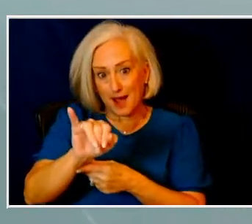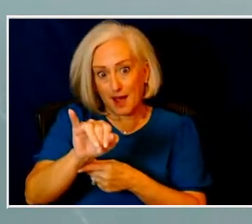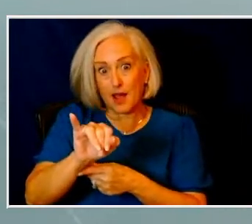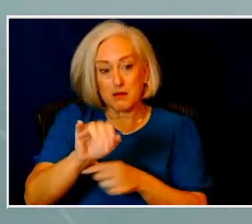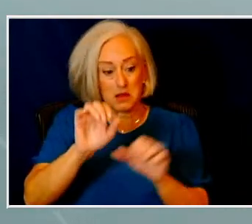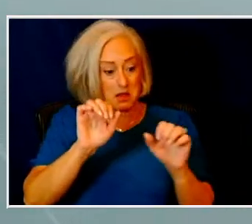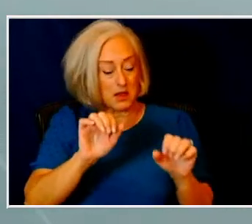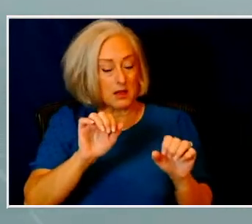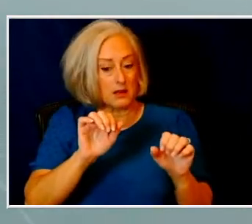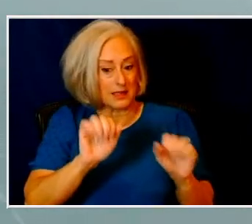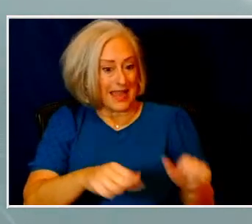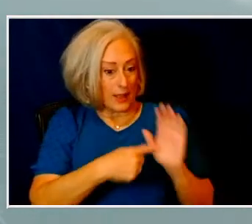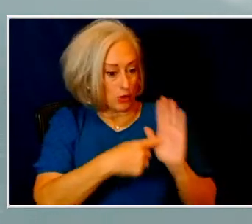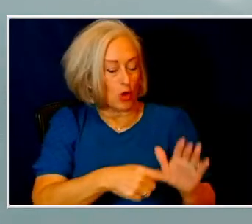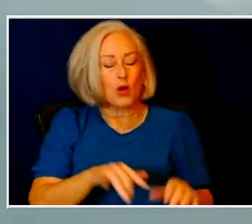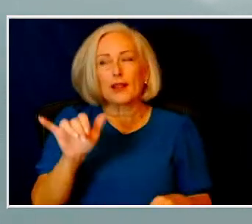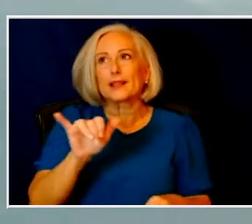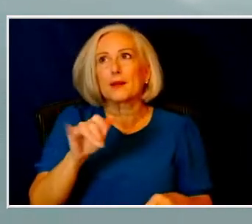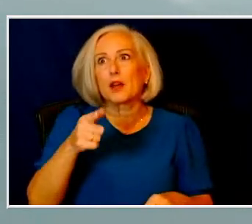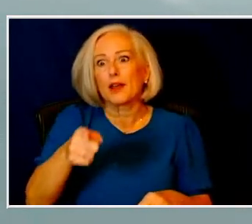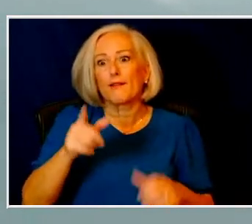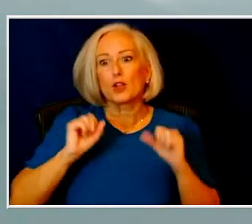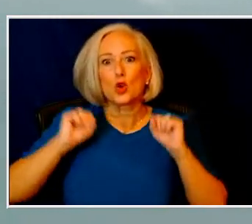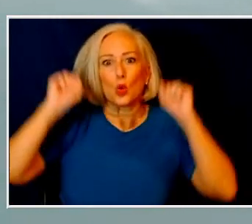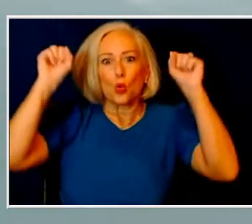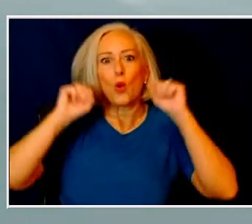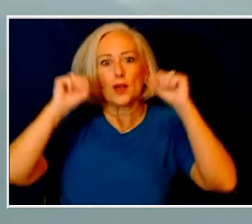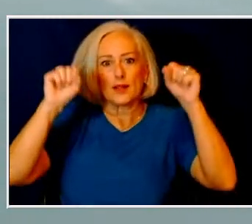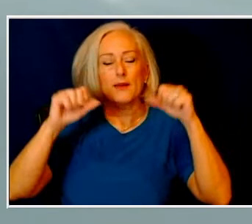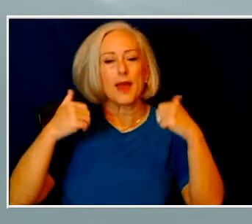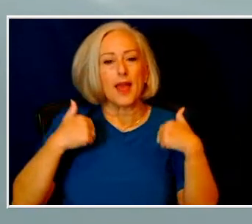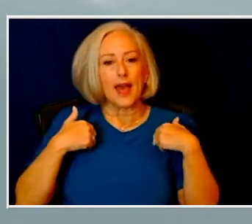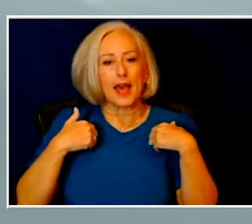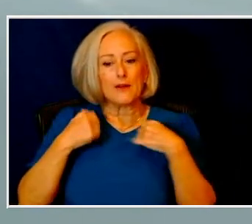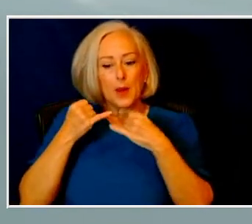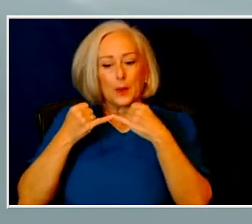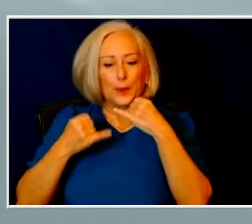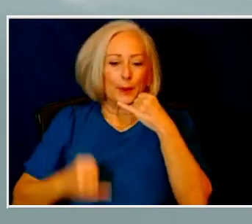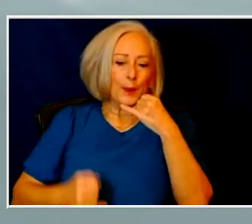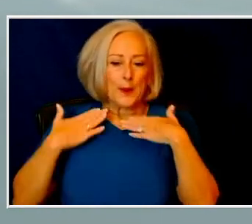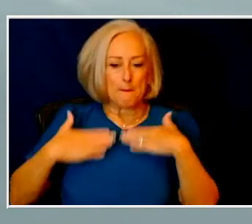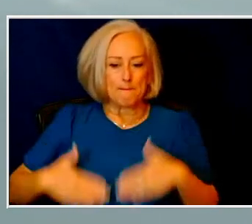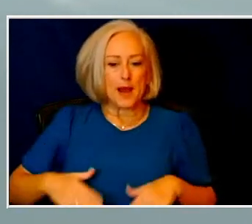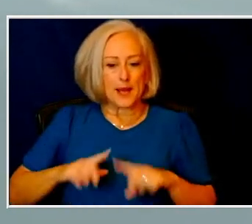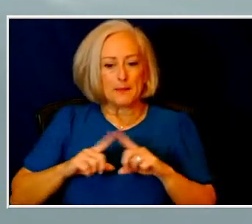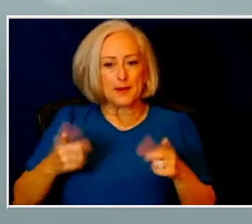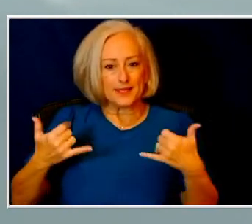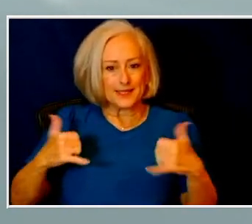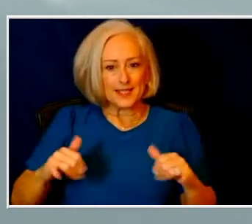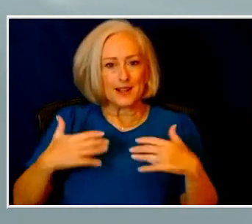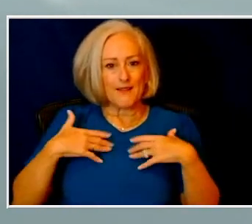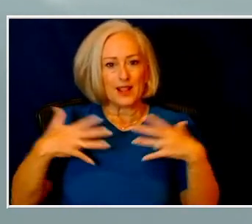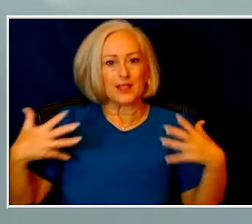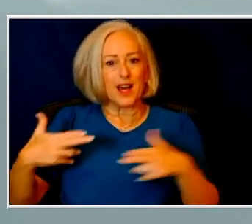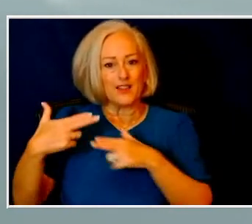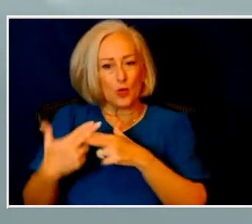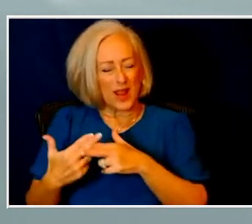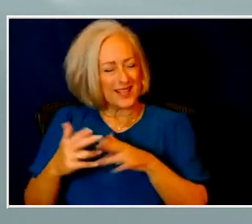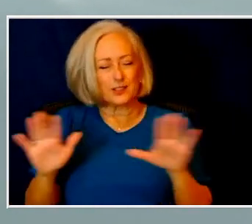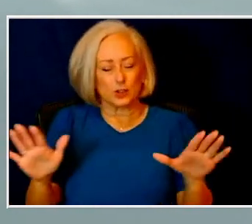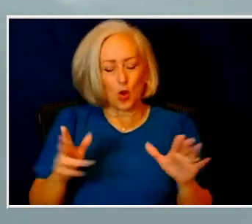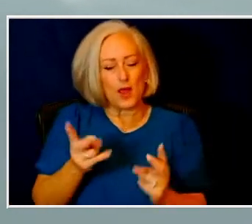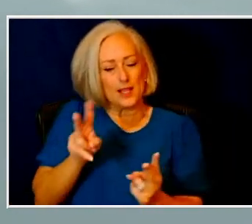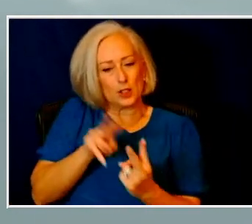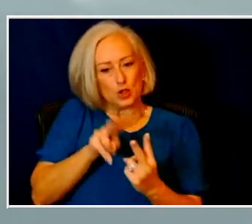be a weightlifter and have a very lean body mass, but yet still have a lot of weight. So you have to kind of correlate the two.